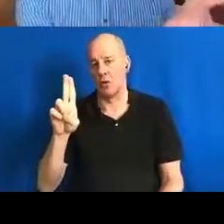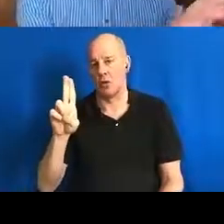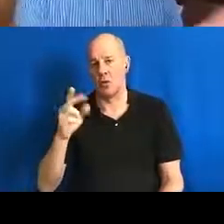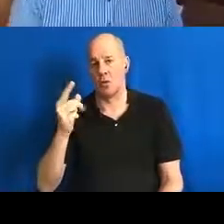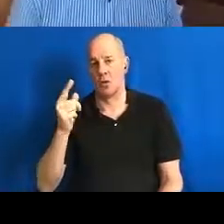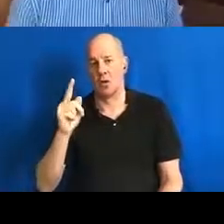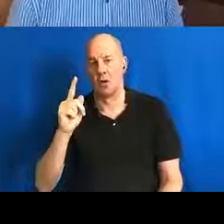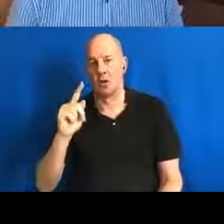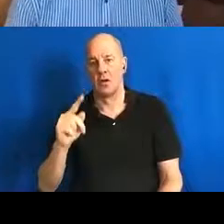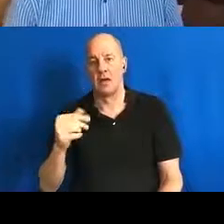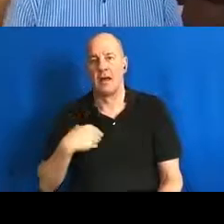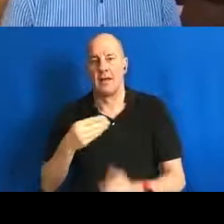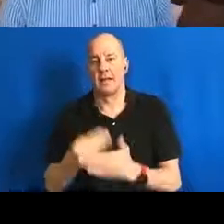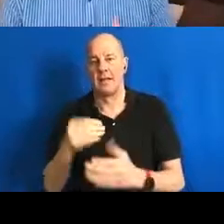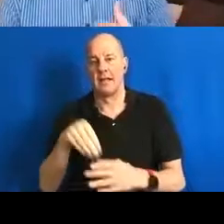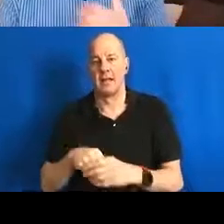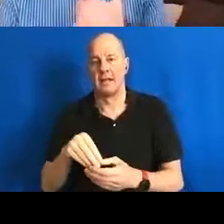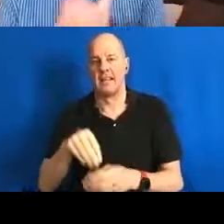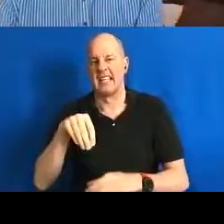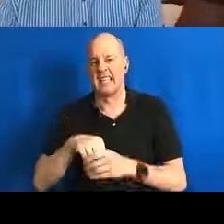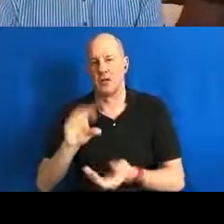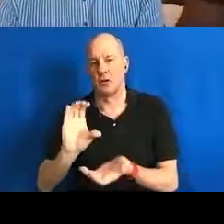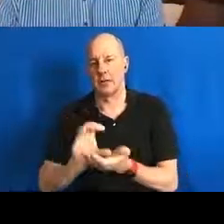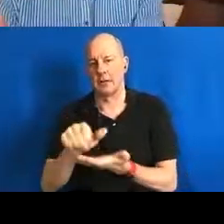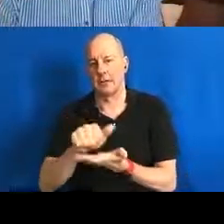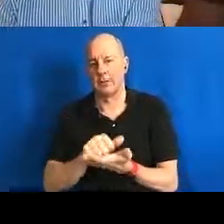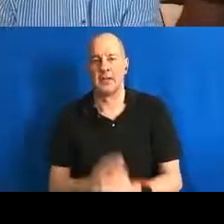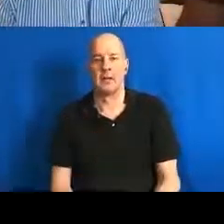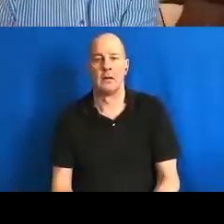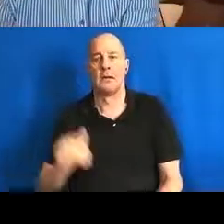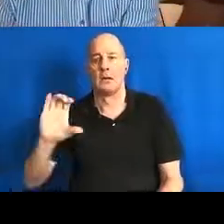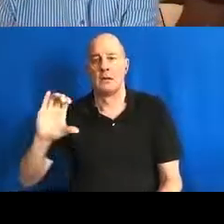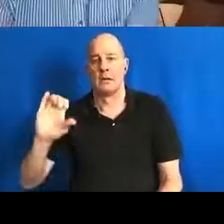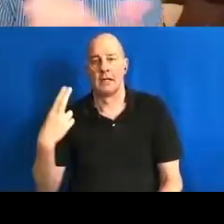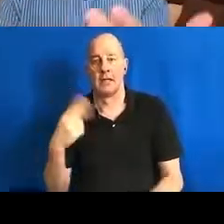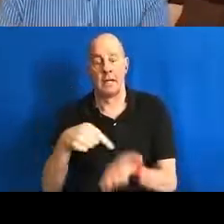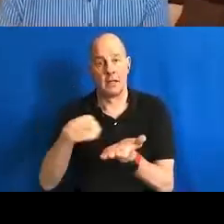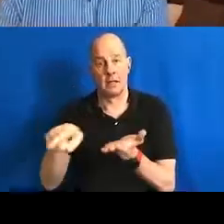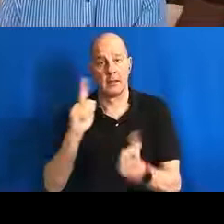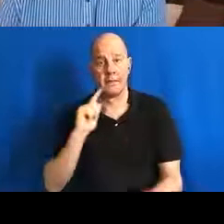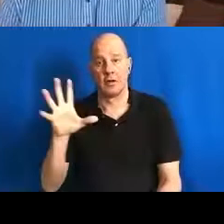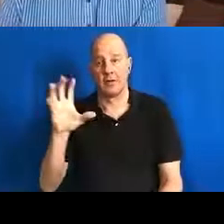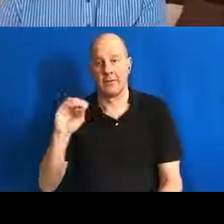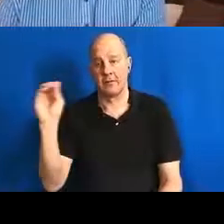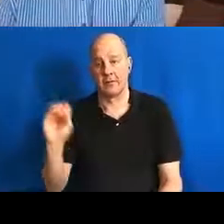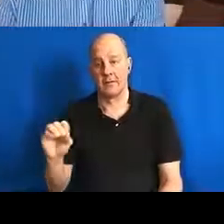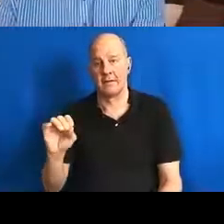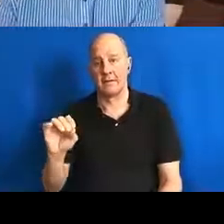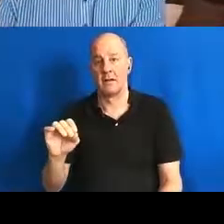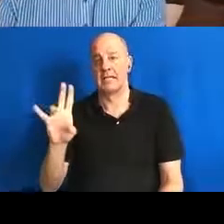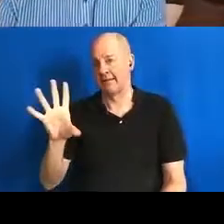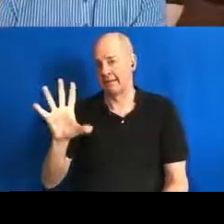and put that money into the internal capital account. So the cash payment of 50% of that 75,000